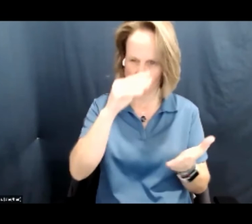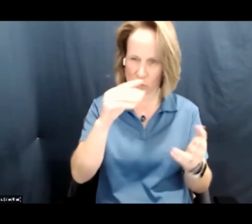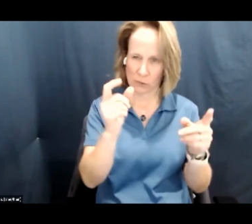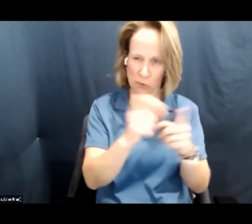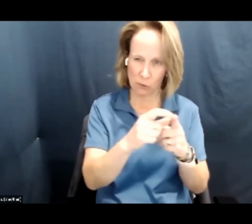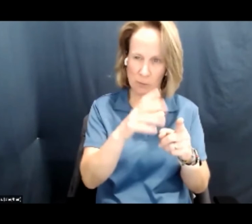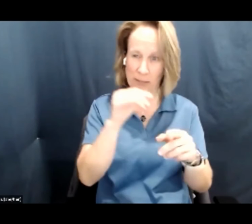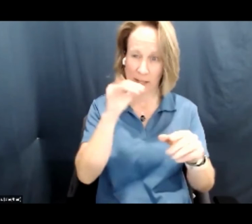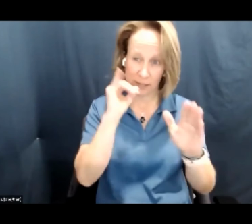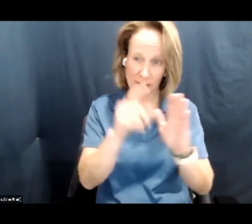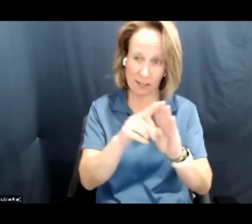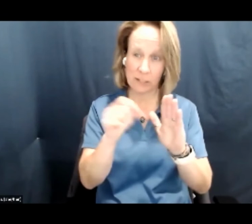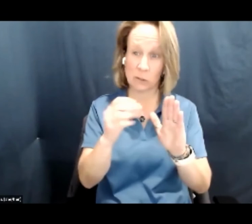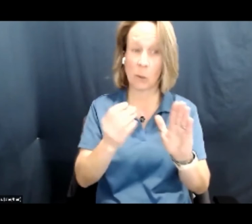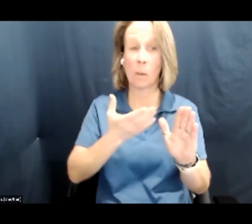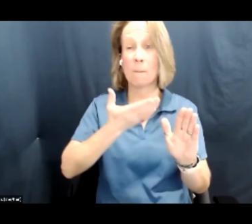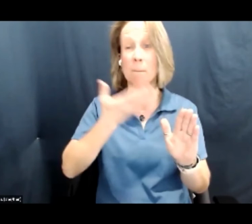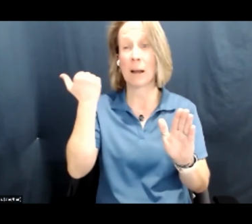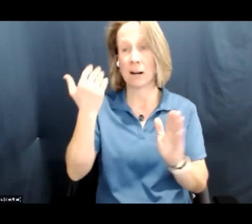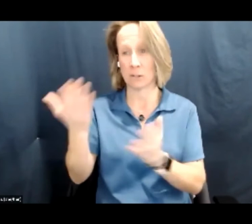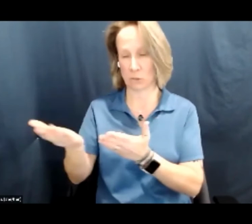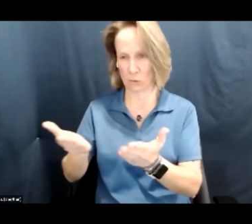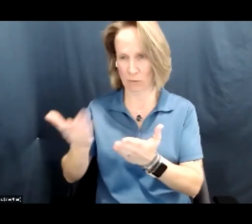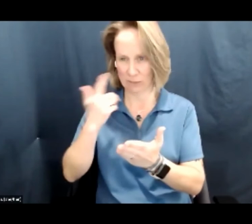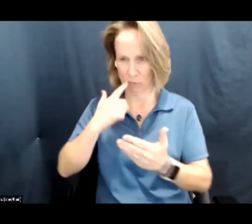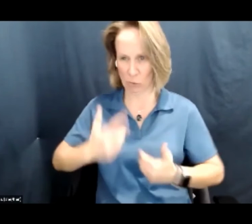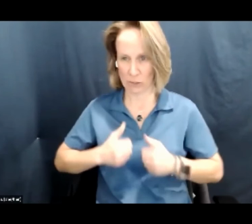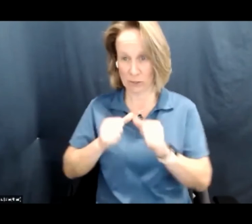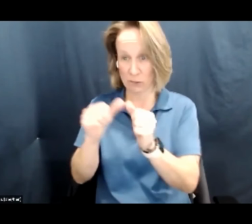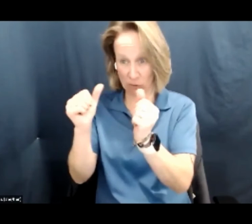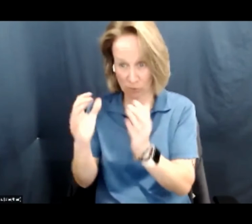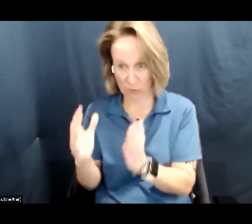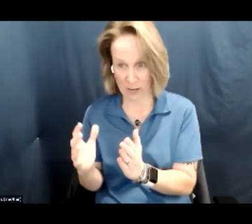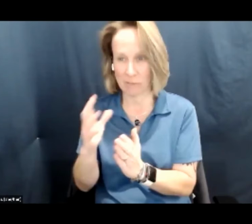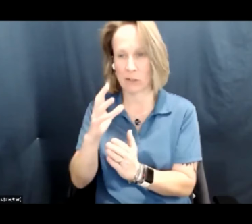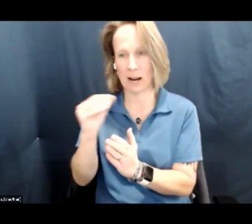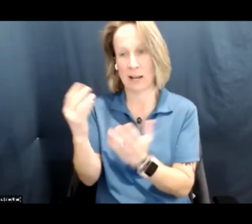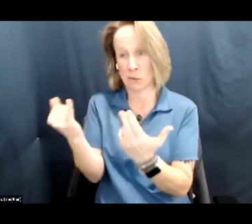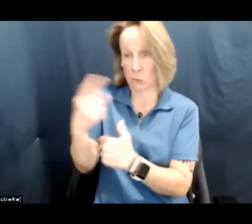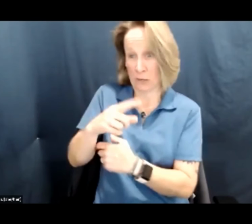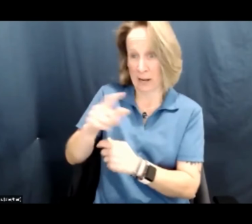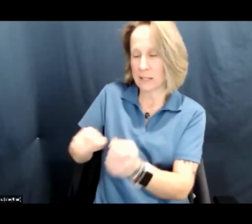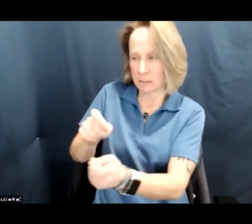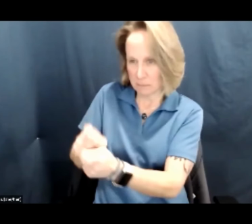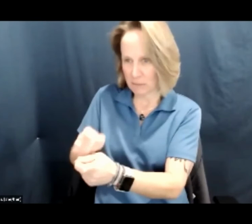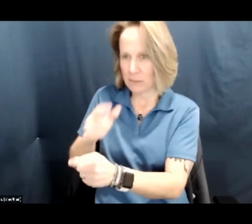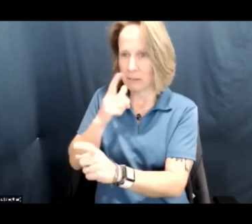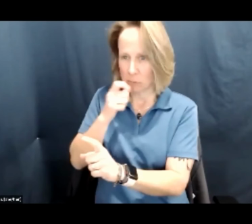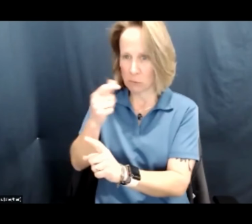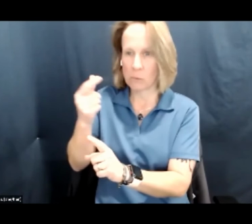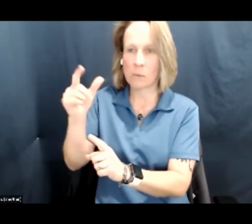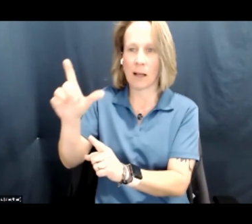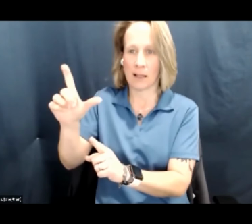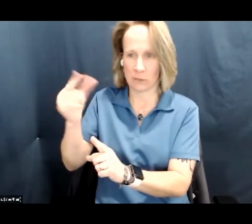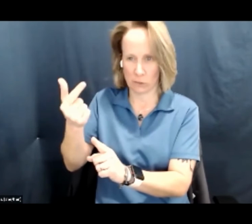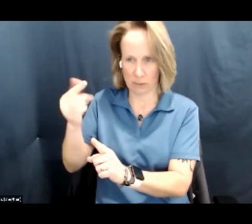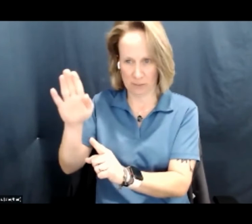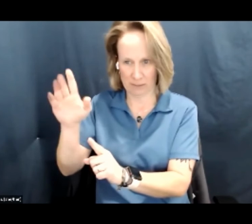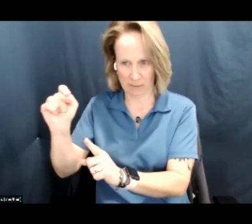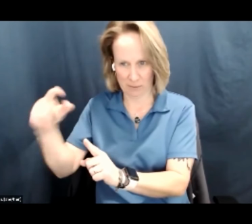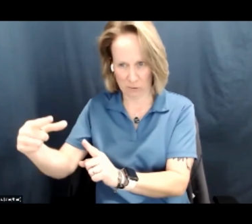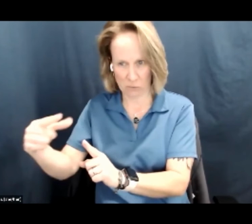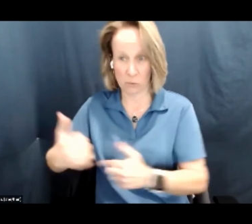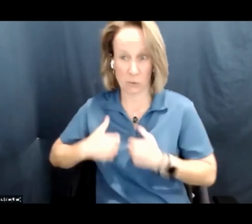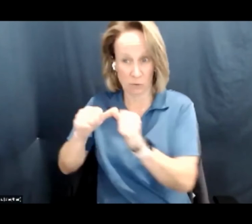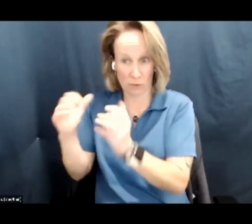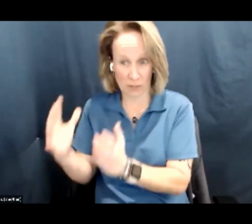that we can better serve survivors, specifically LGBTQ survivors of sexual violence. So at the Coalition, if you've